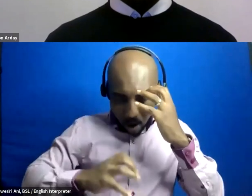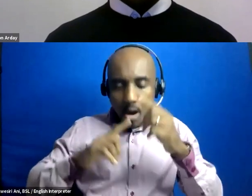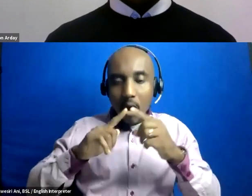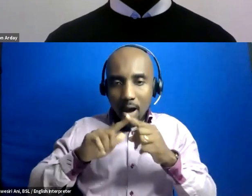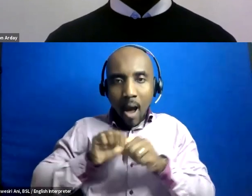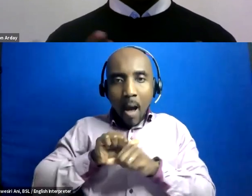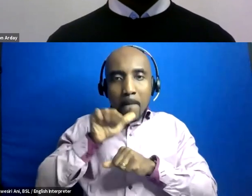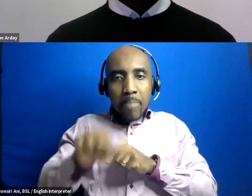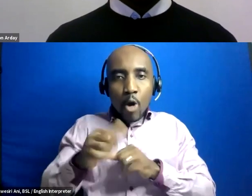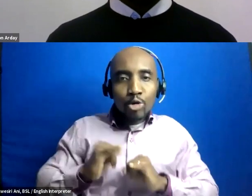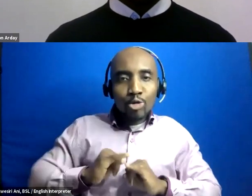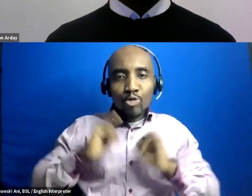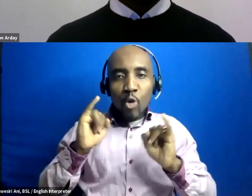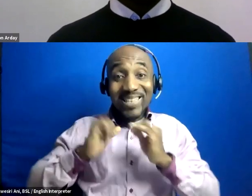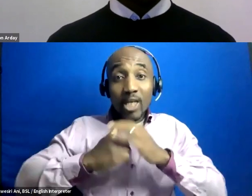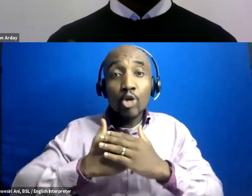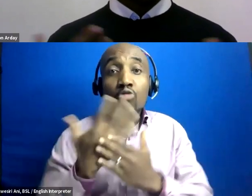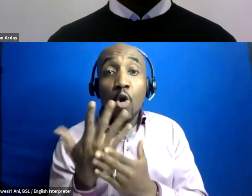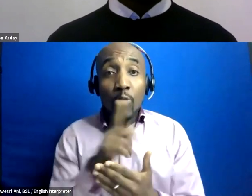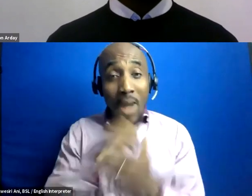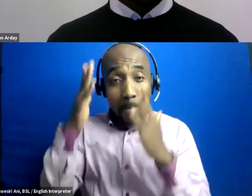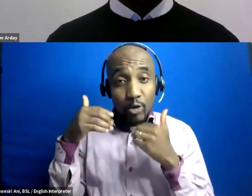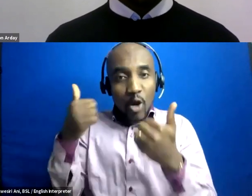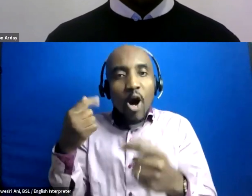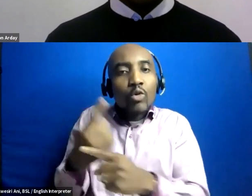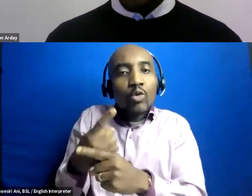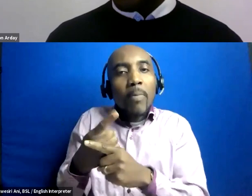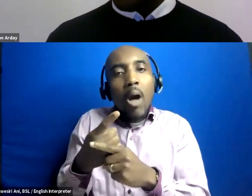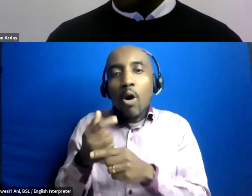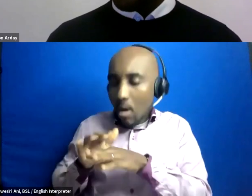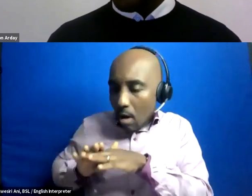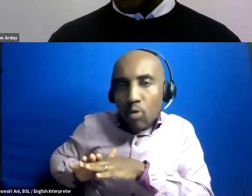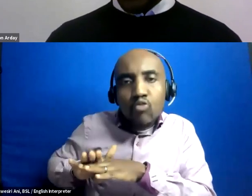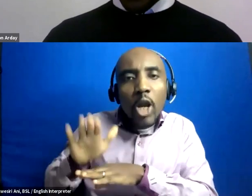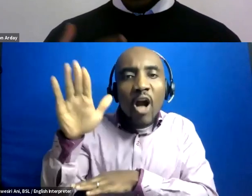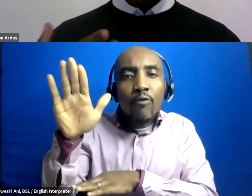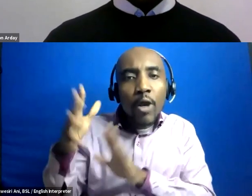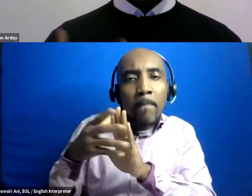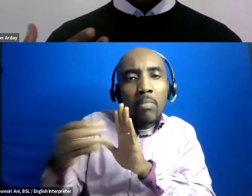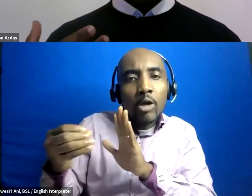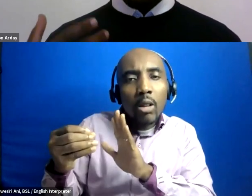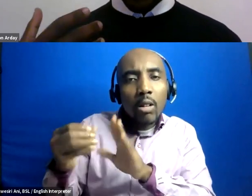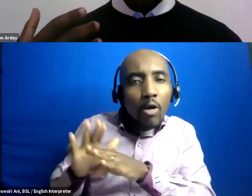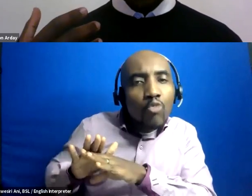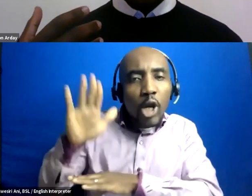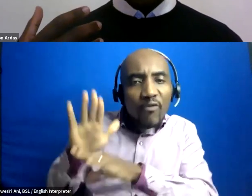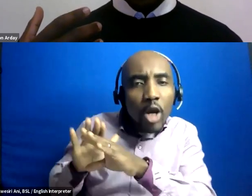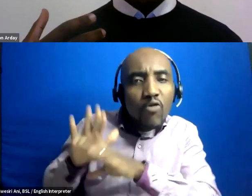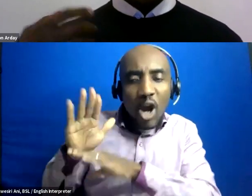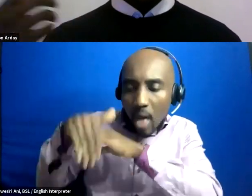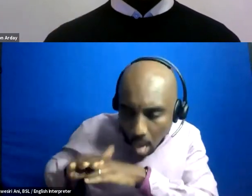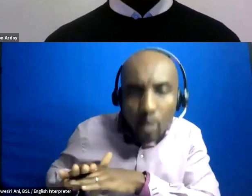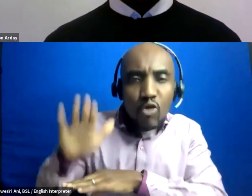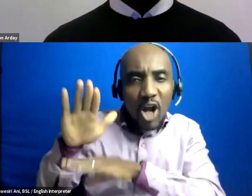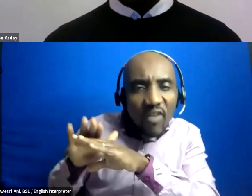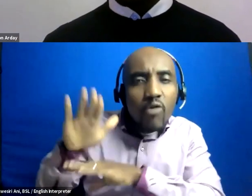about working with recovery or with a recovery-orientated model. And that's not just about the kind